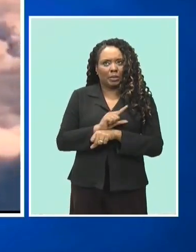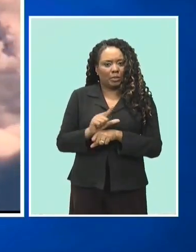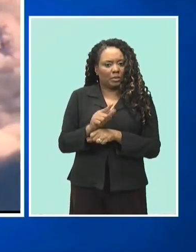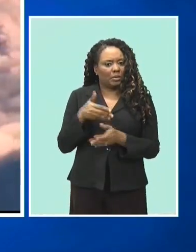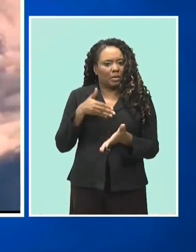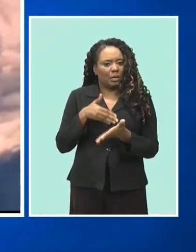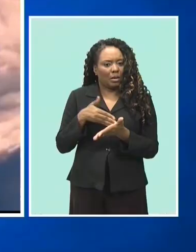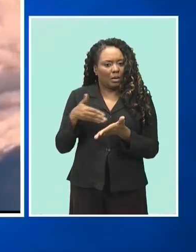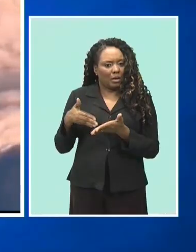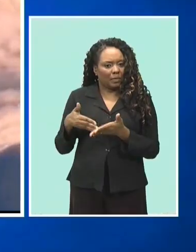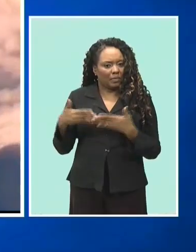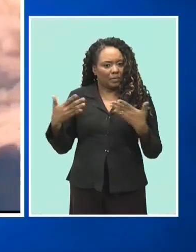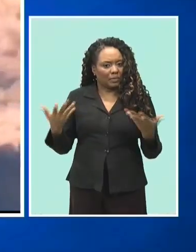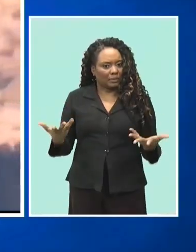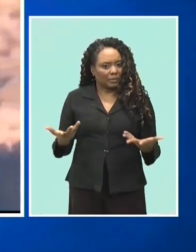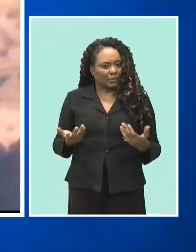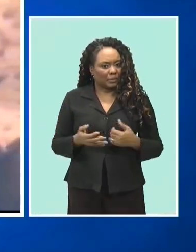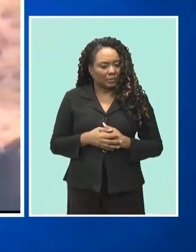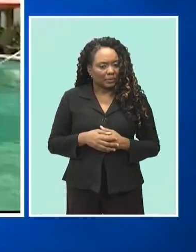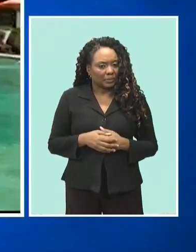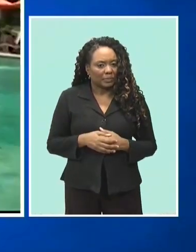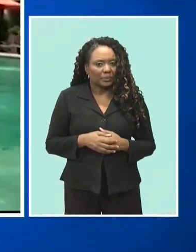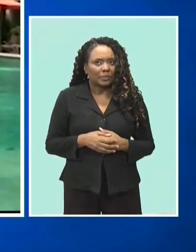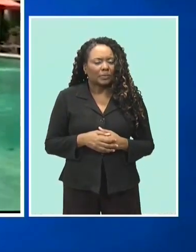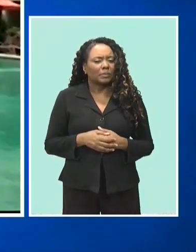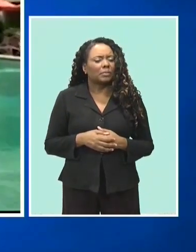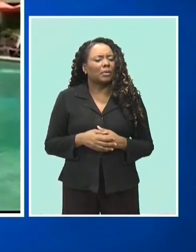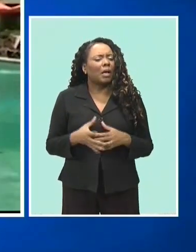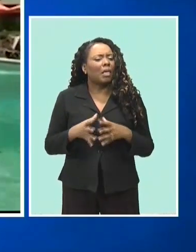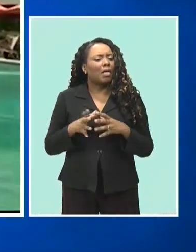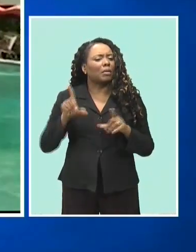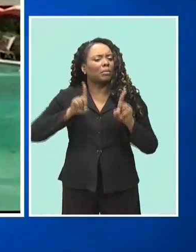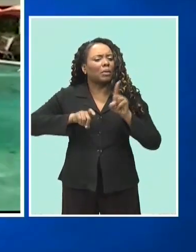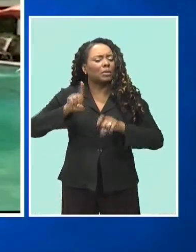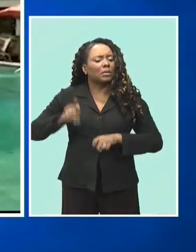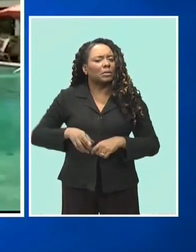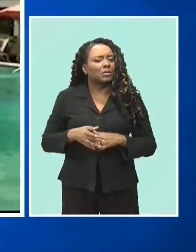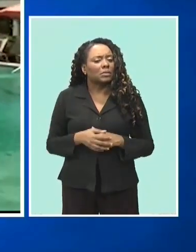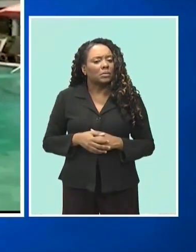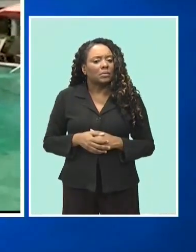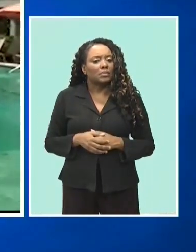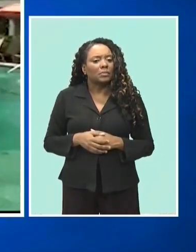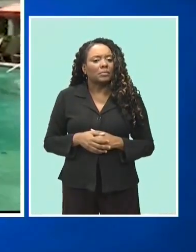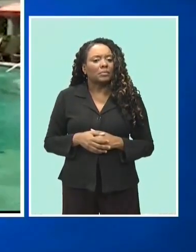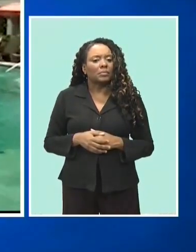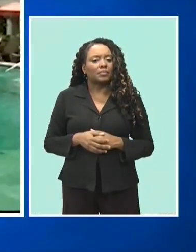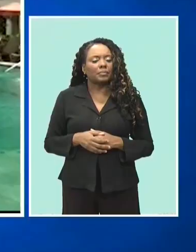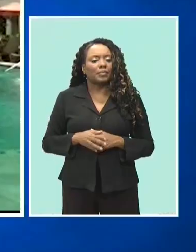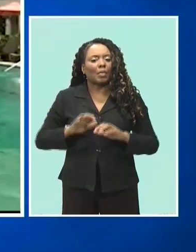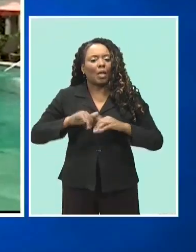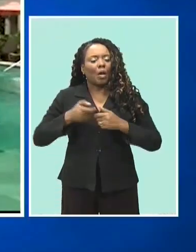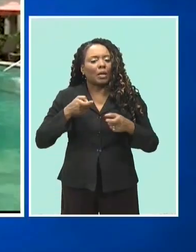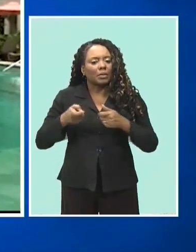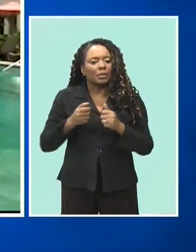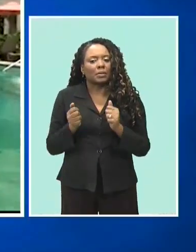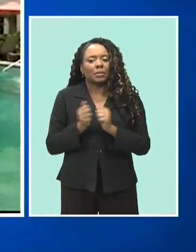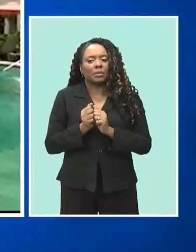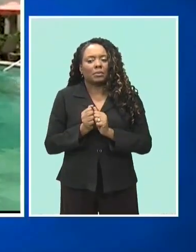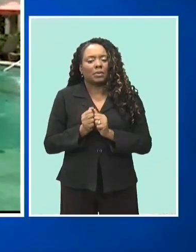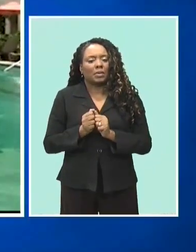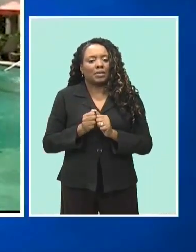2020, its service to St. Lucia? The issue of the regional approach in dealing with powerful